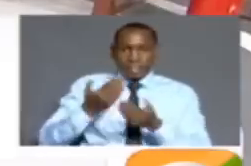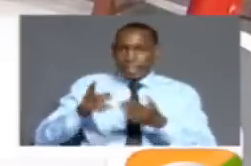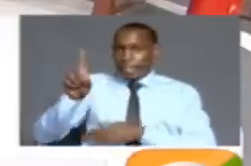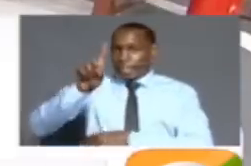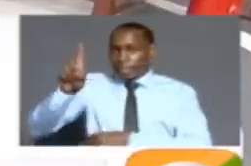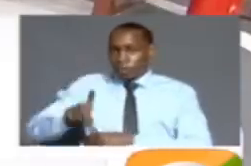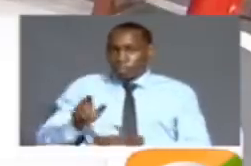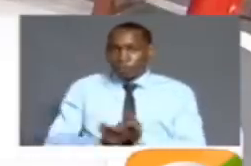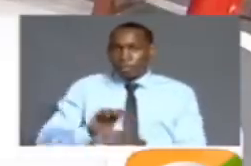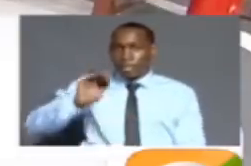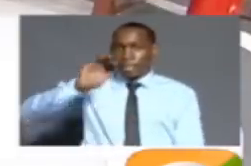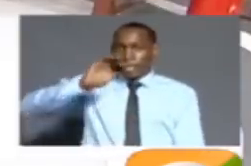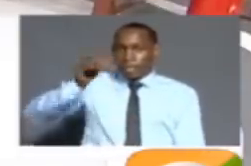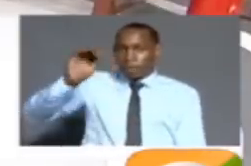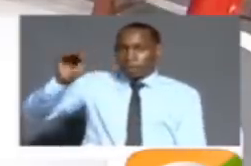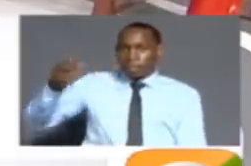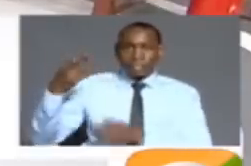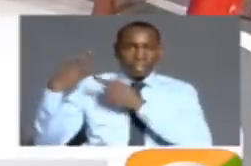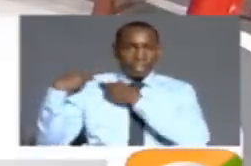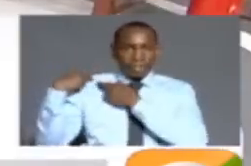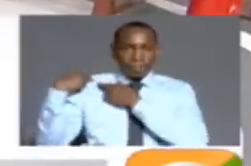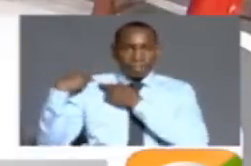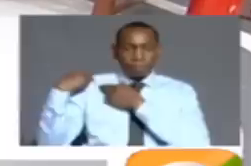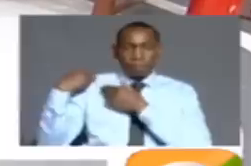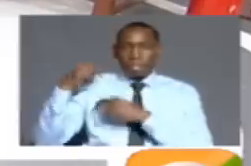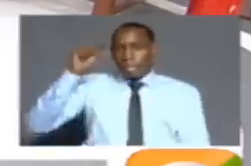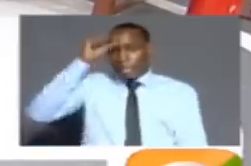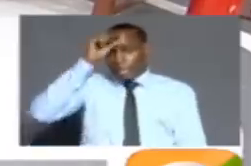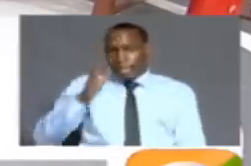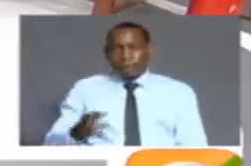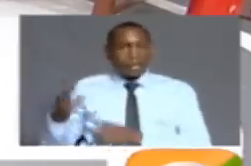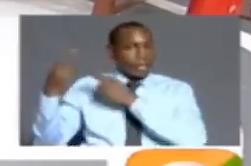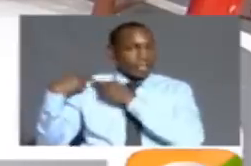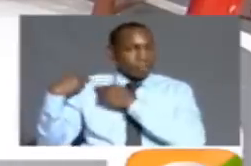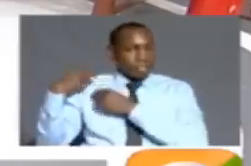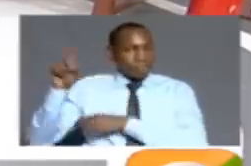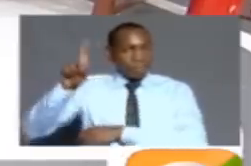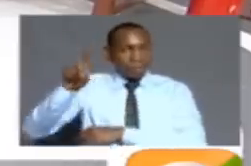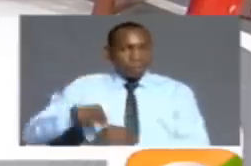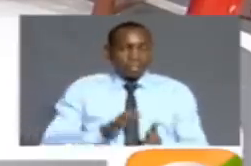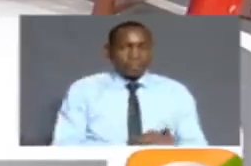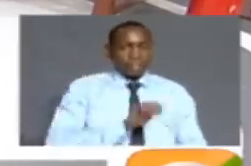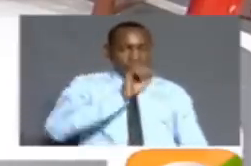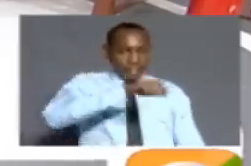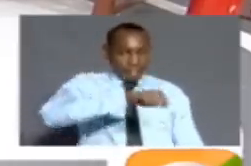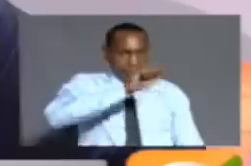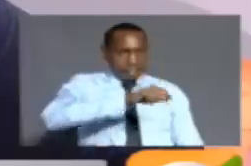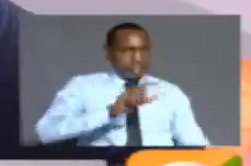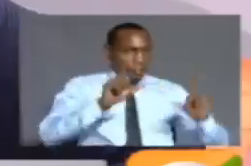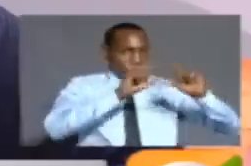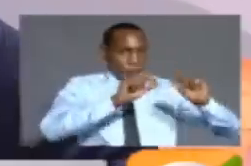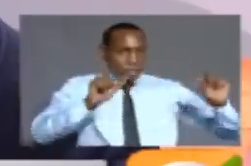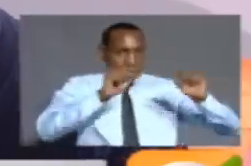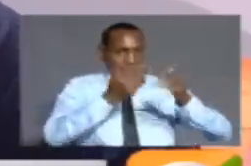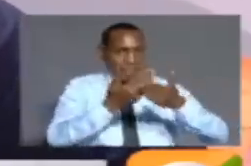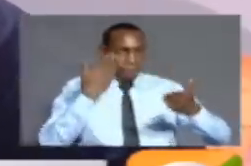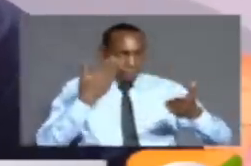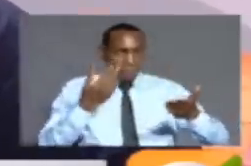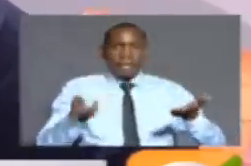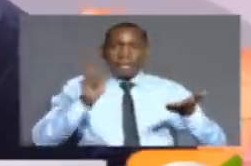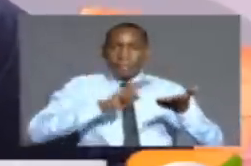will these counties be held accountable, or the governors, will they be held accountable? Jeff. Yes. I said it before, and I stand by my